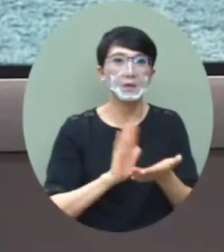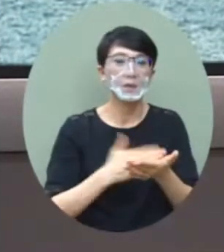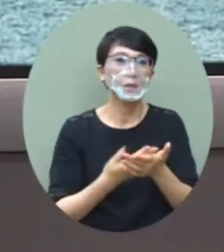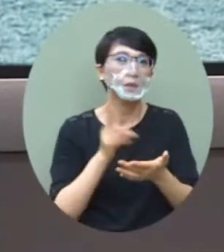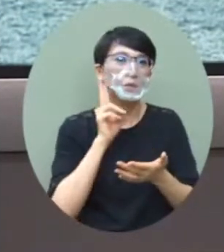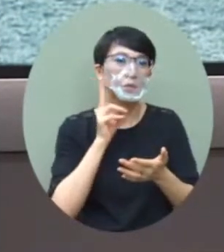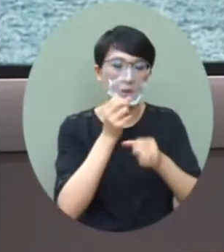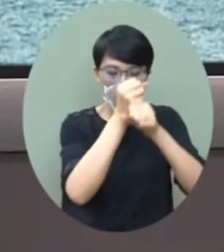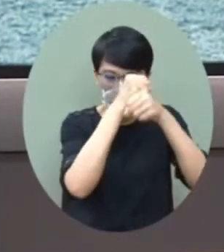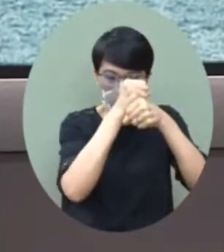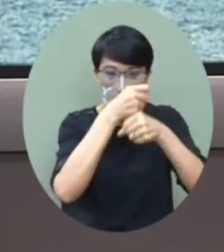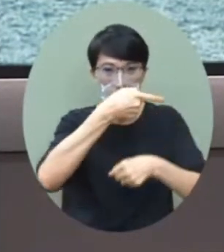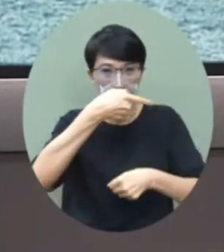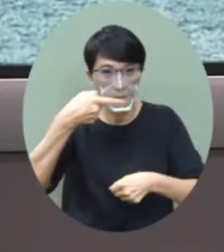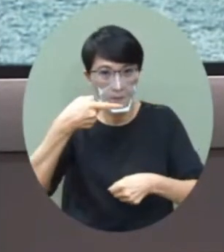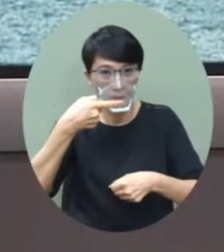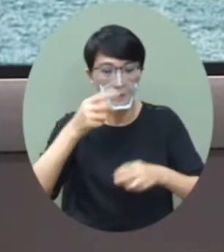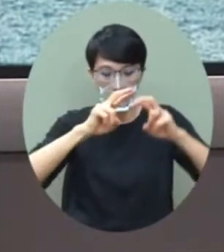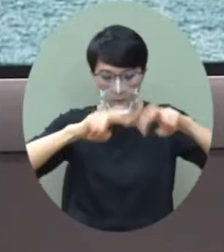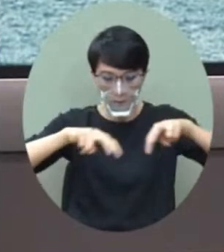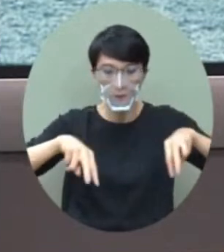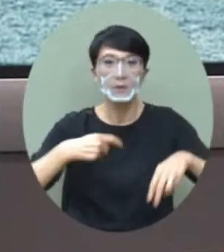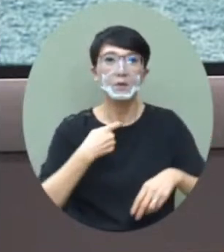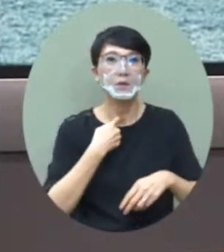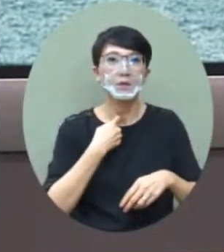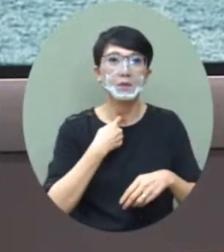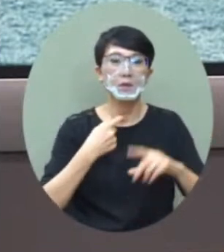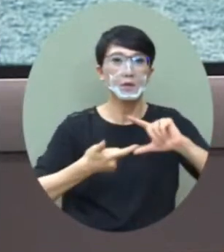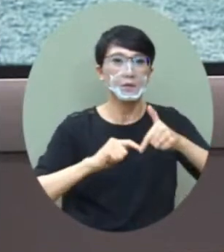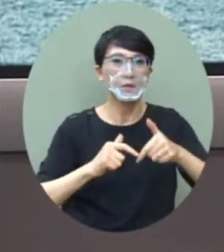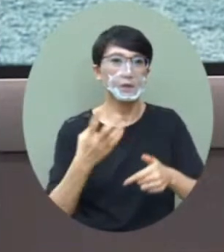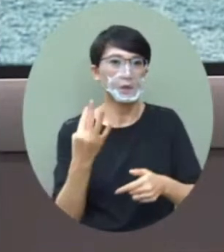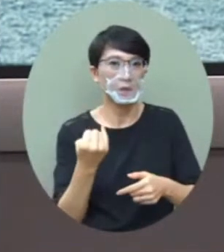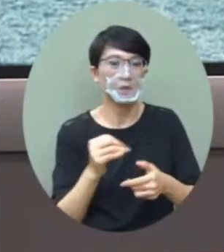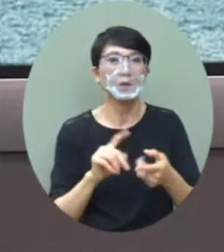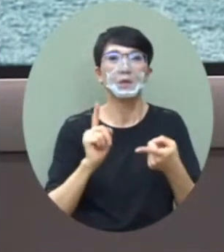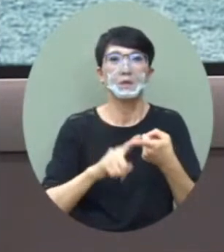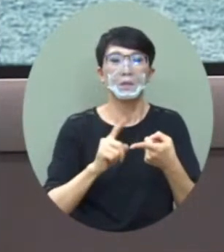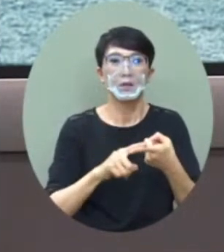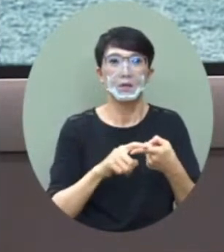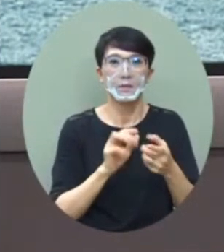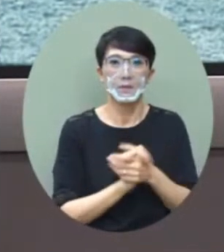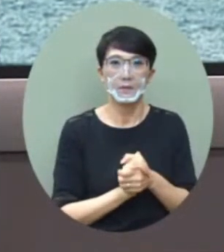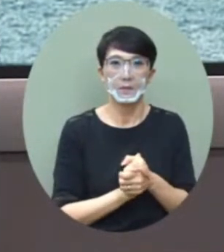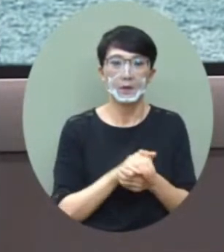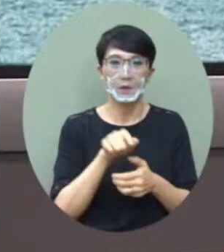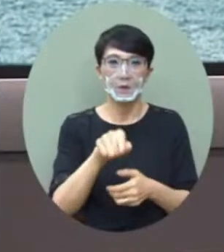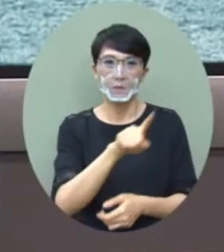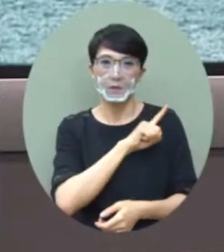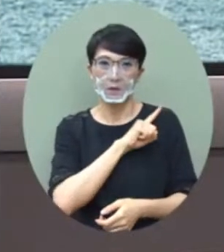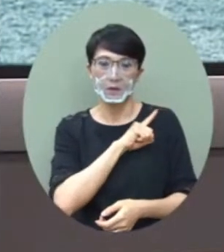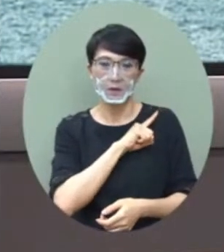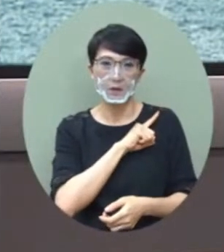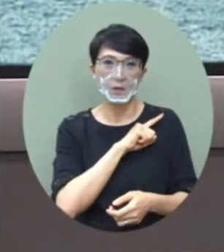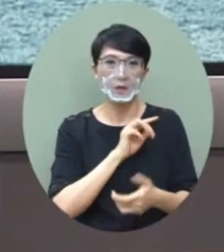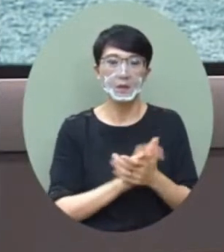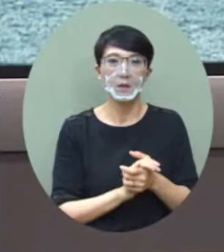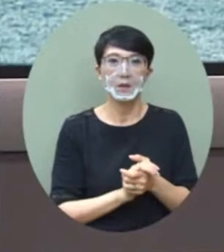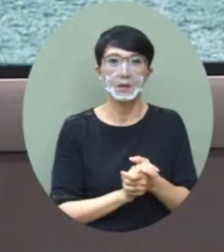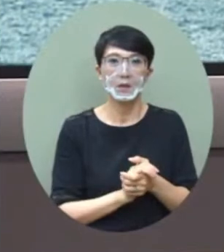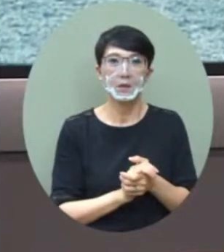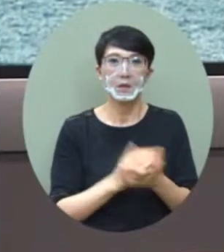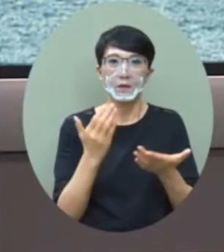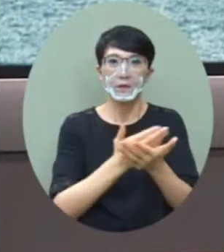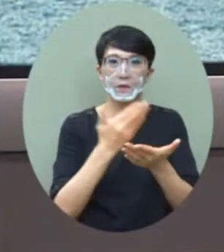that's reasonable. If it is negative, we will have to investigate. We will consider